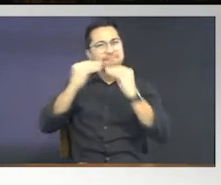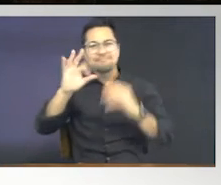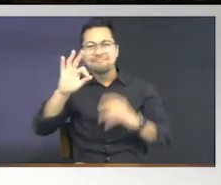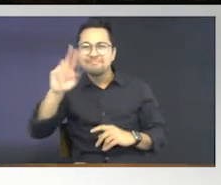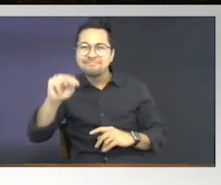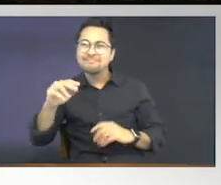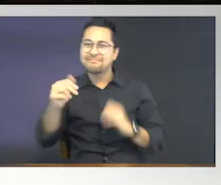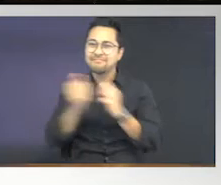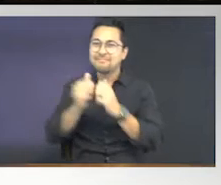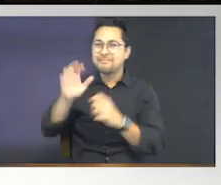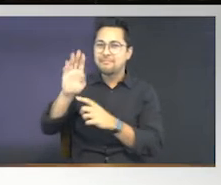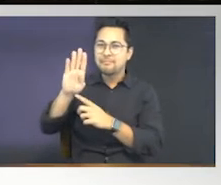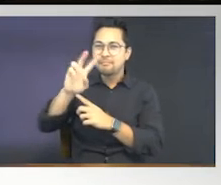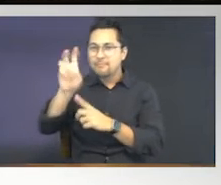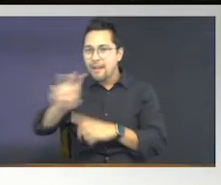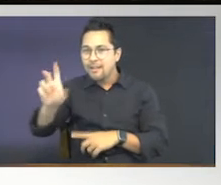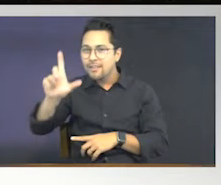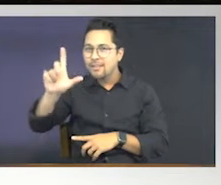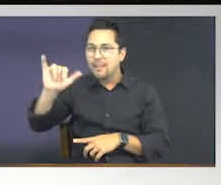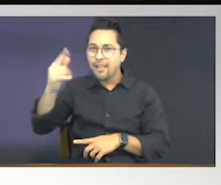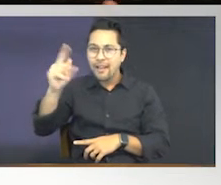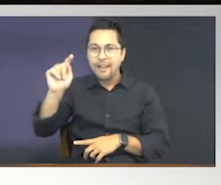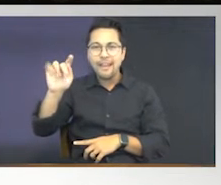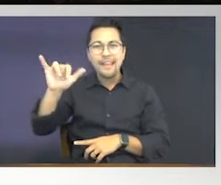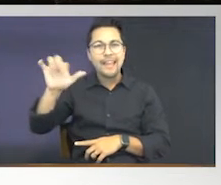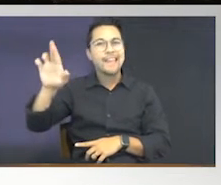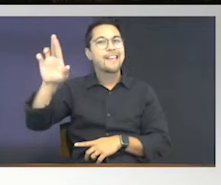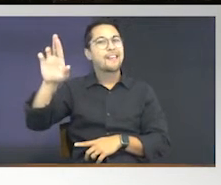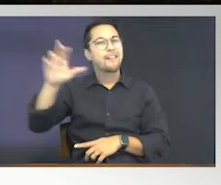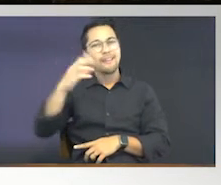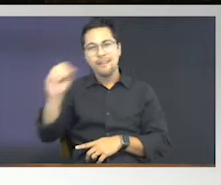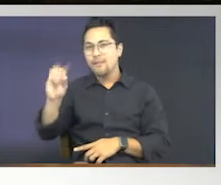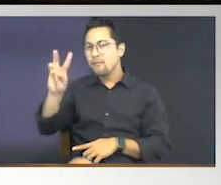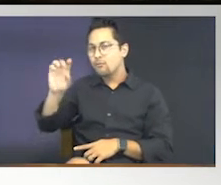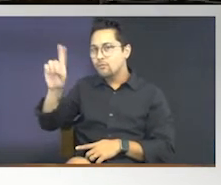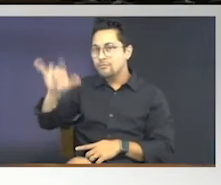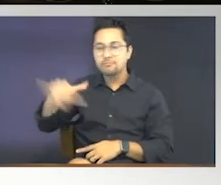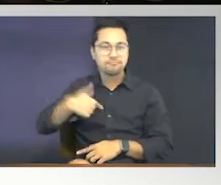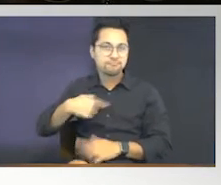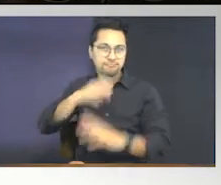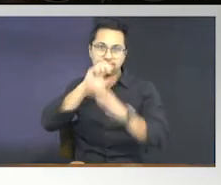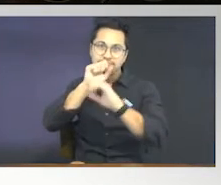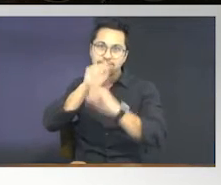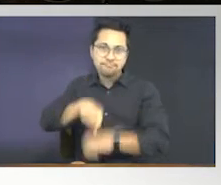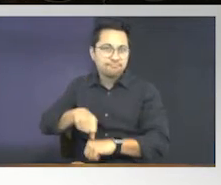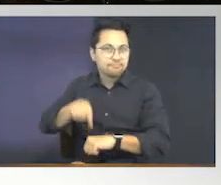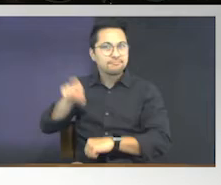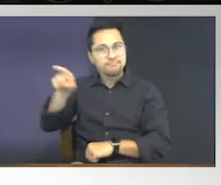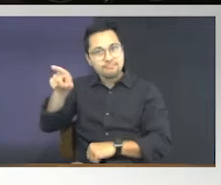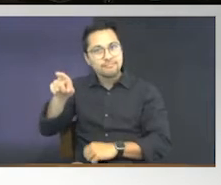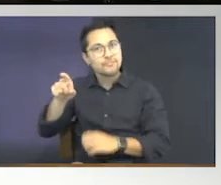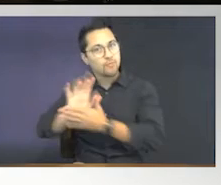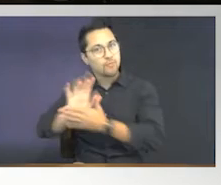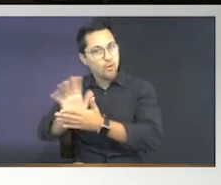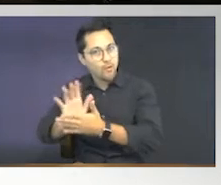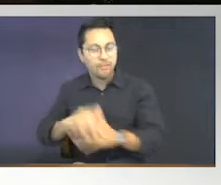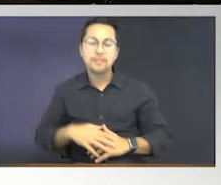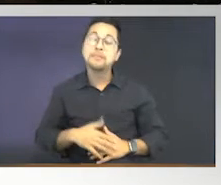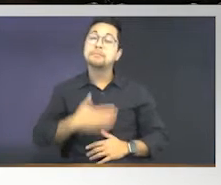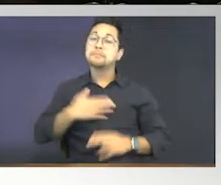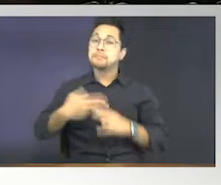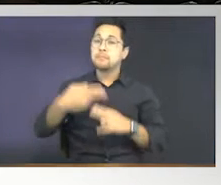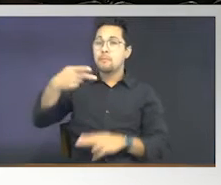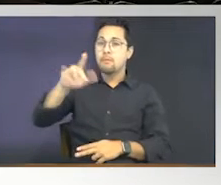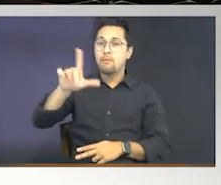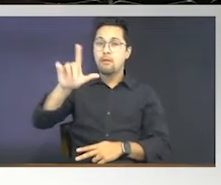big fan of those movies, as I hope you are too. So my name is Paula Burns. I am